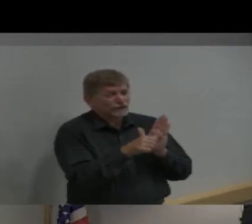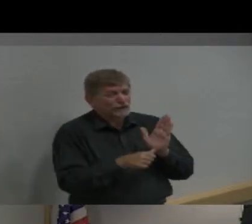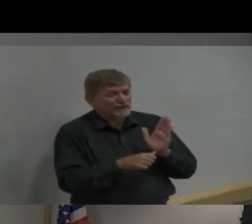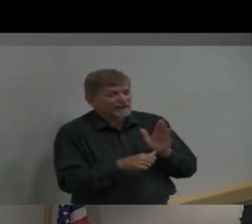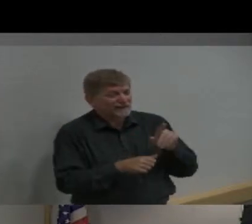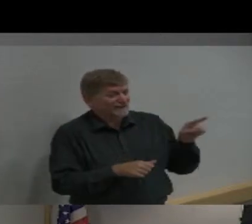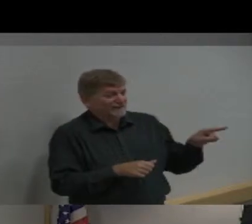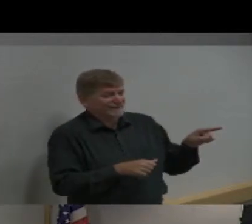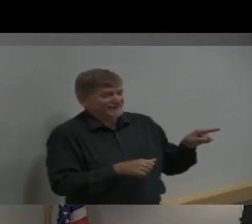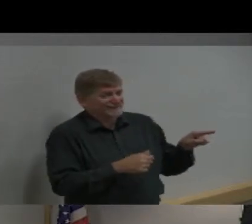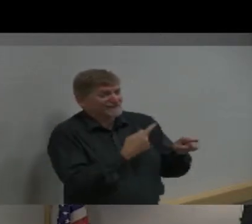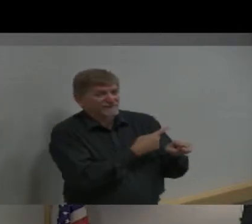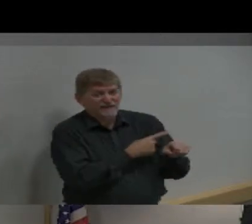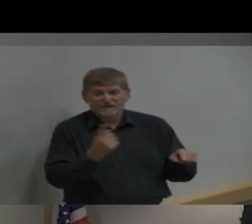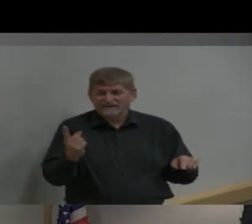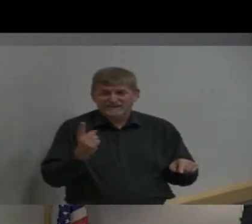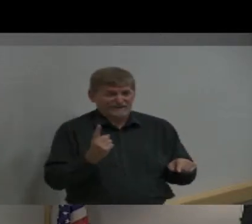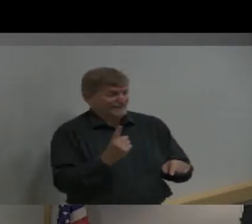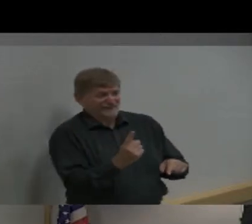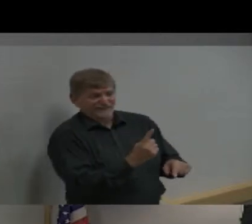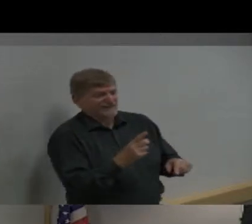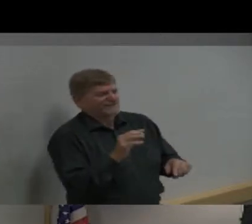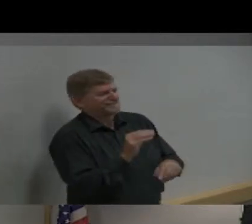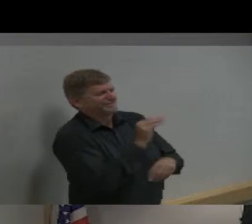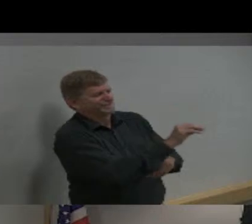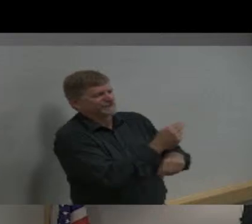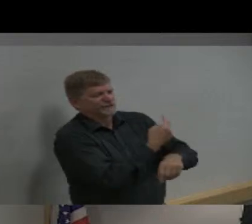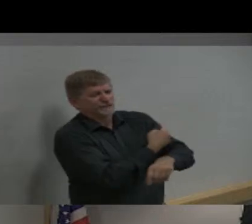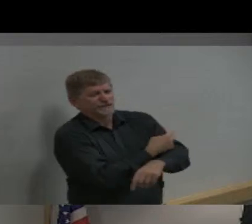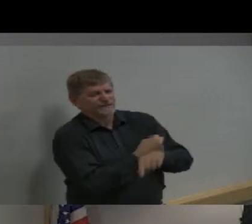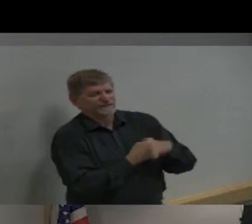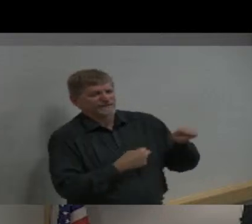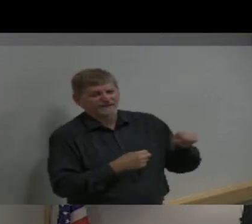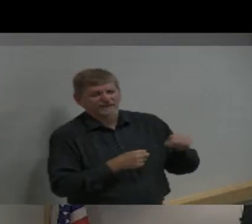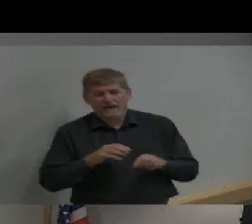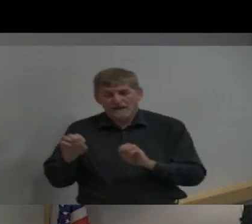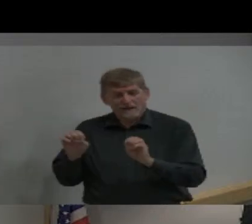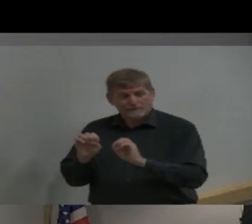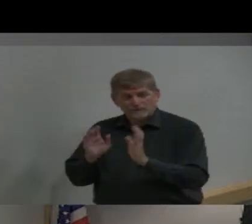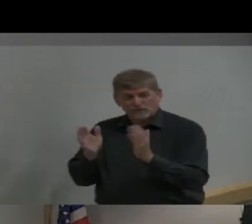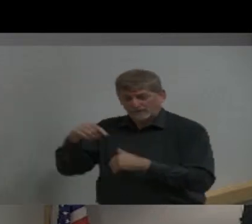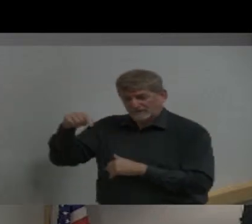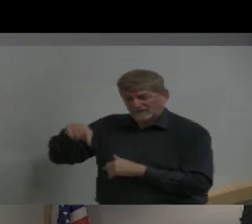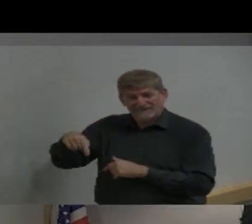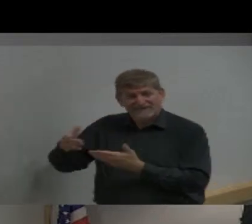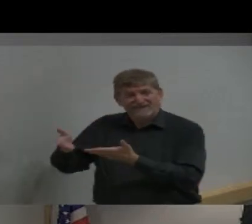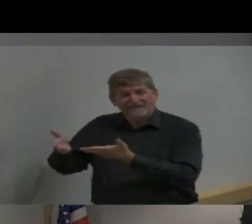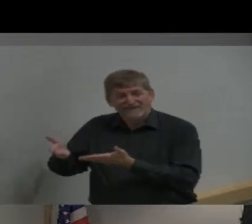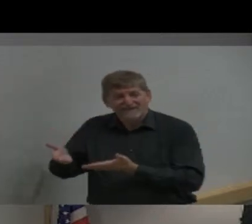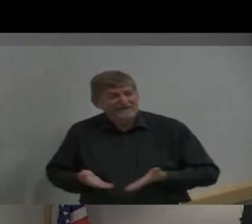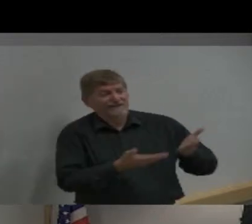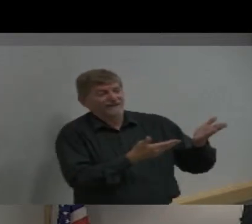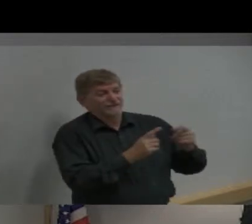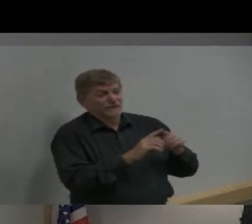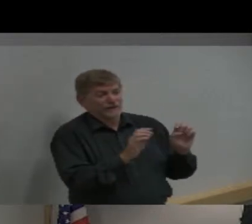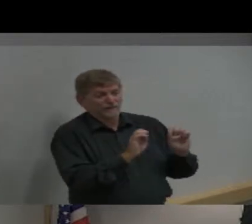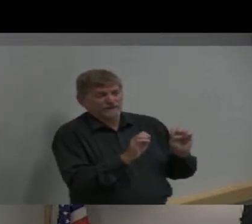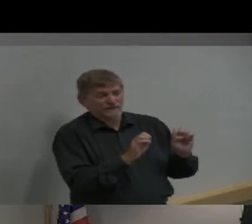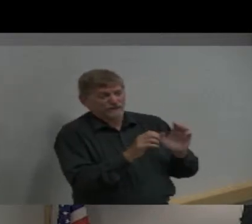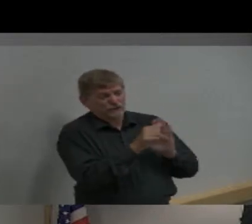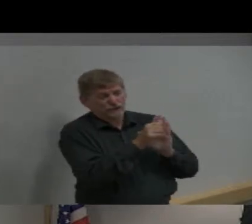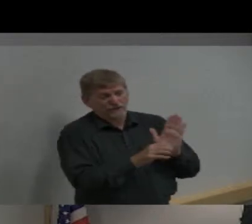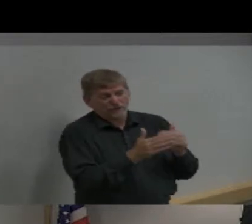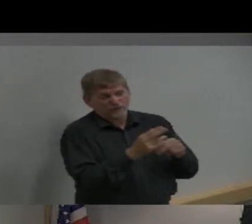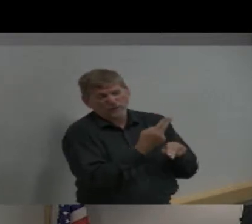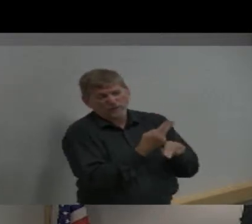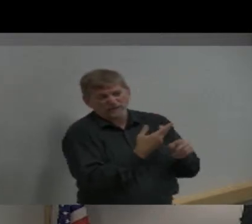be brought upstairs from the emergency department right away, et cetera. So some of the limitation to healthcare professionals that are being